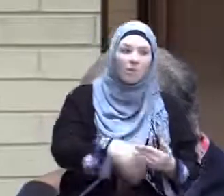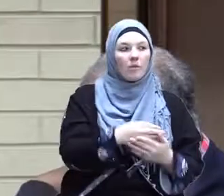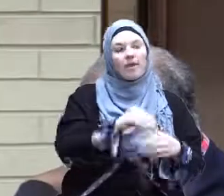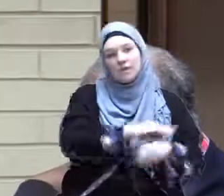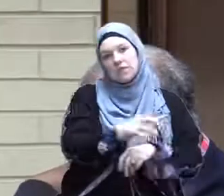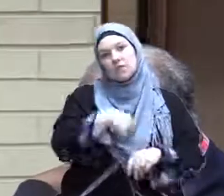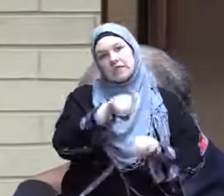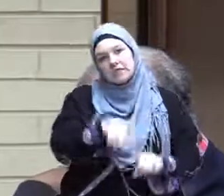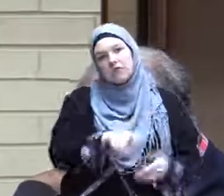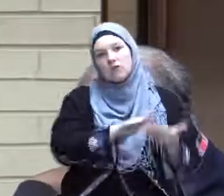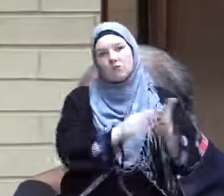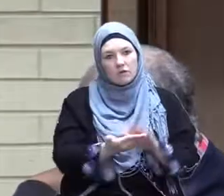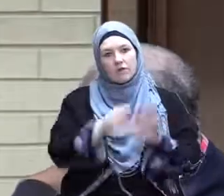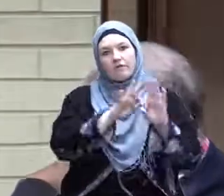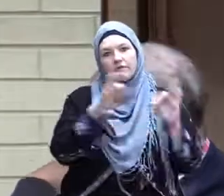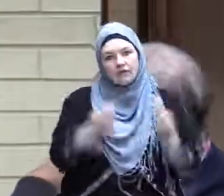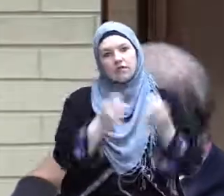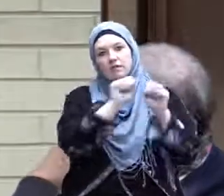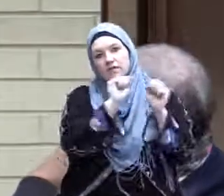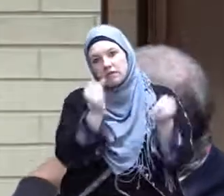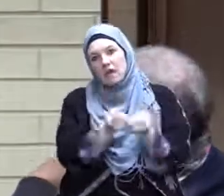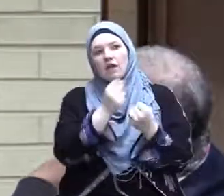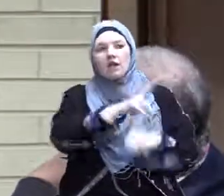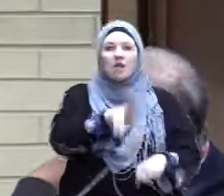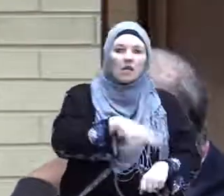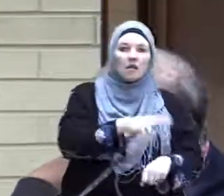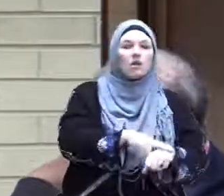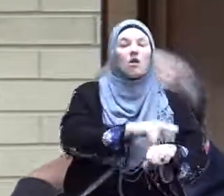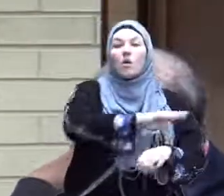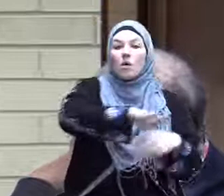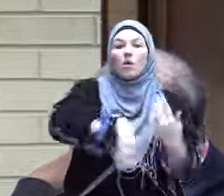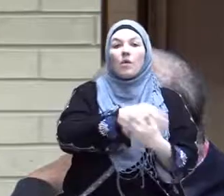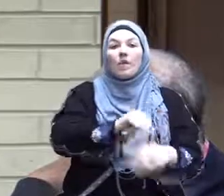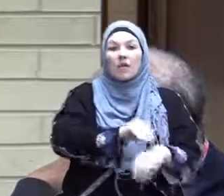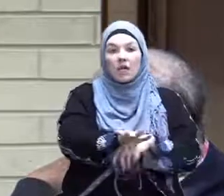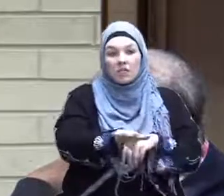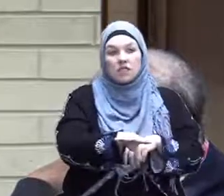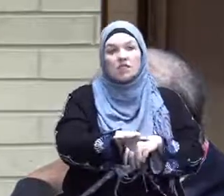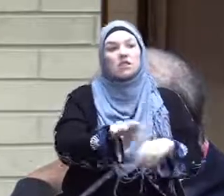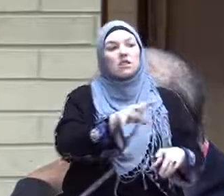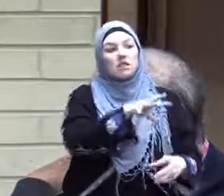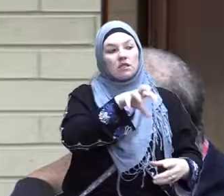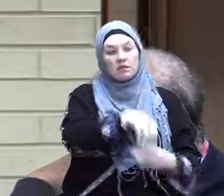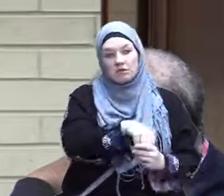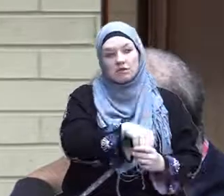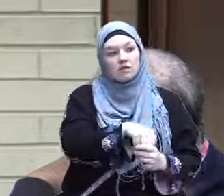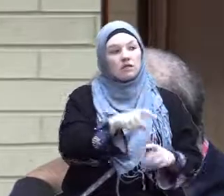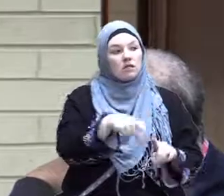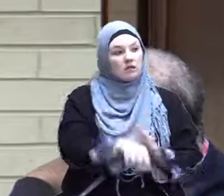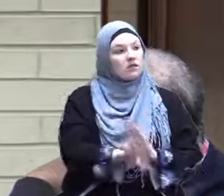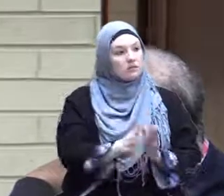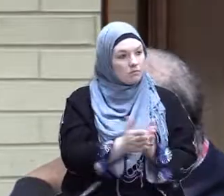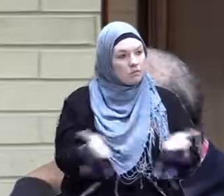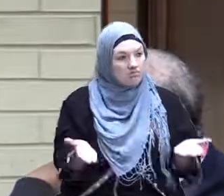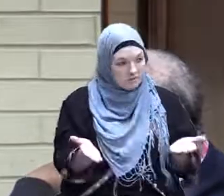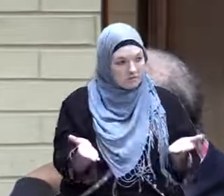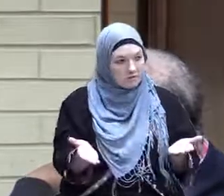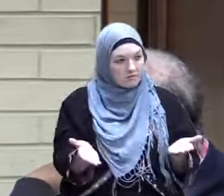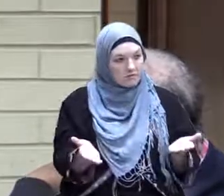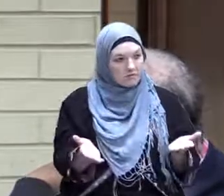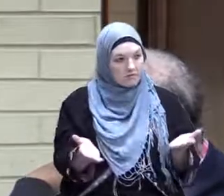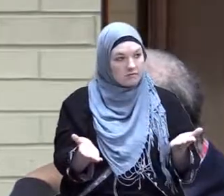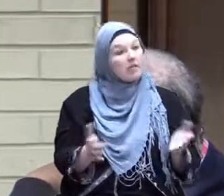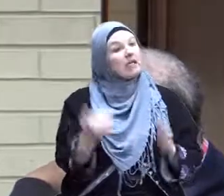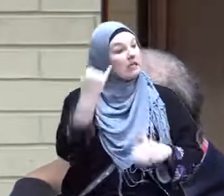individuals, communities, families, or societies, or nations, all the guidance are included in this book. So when